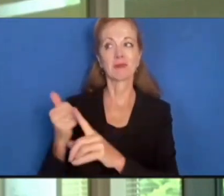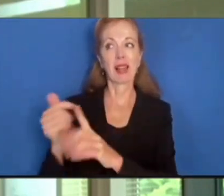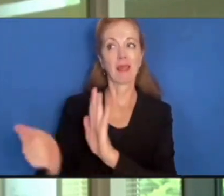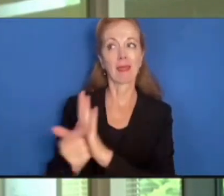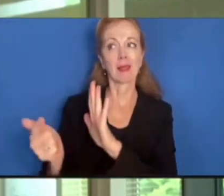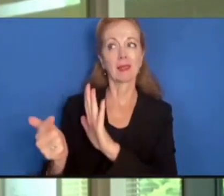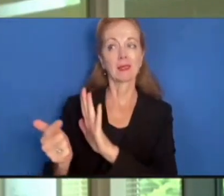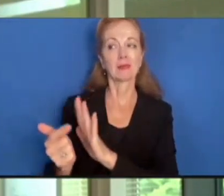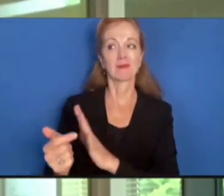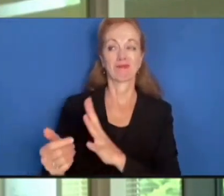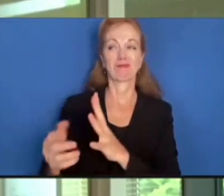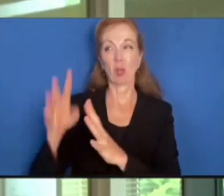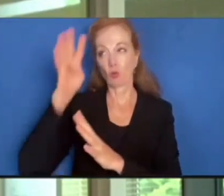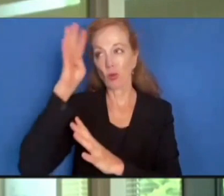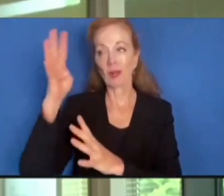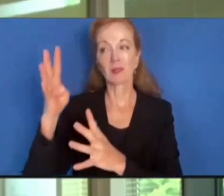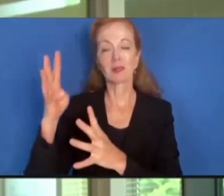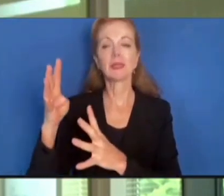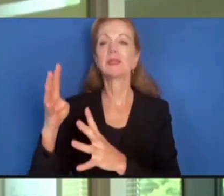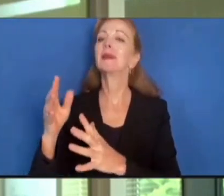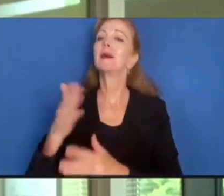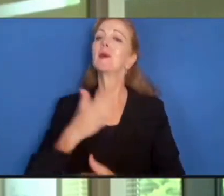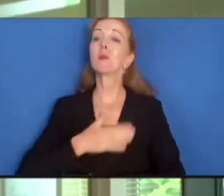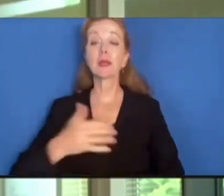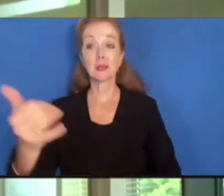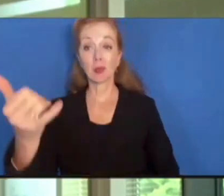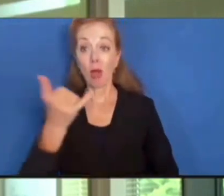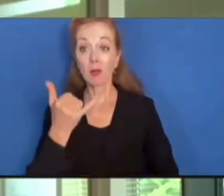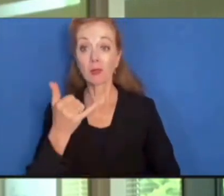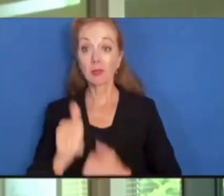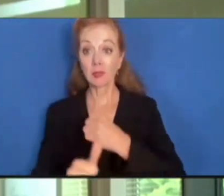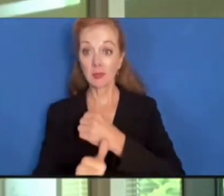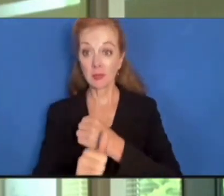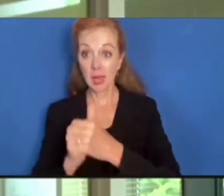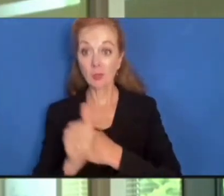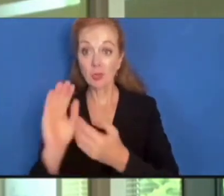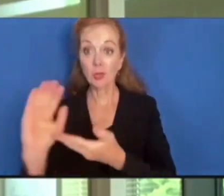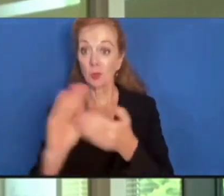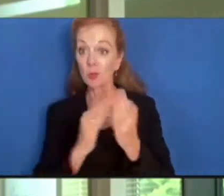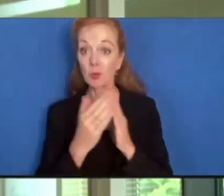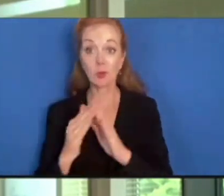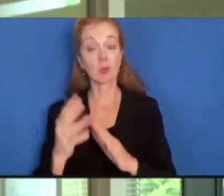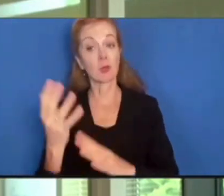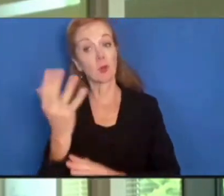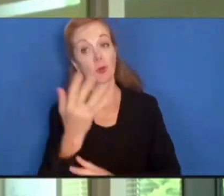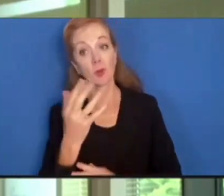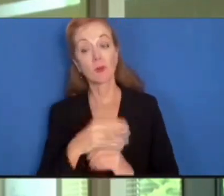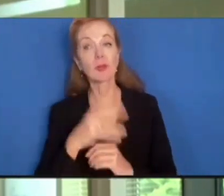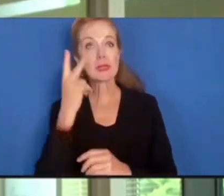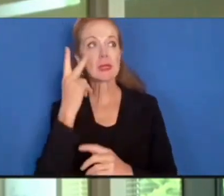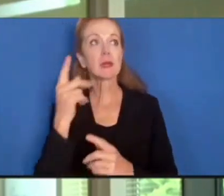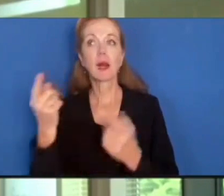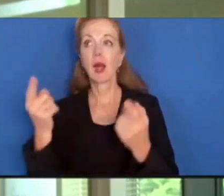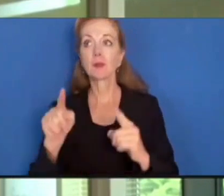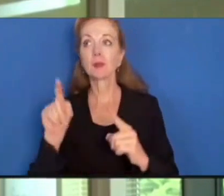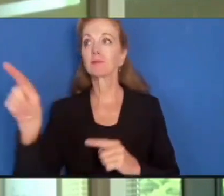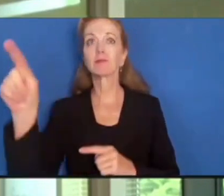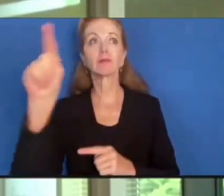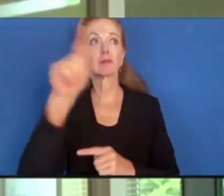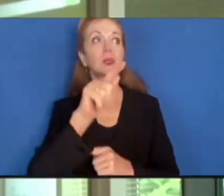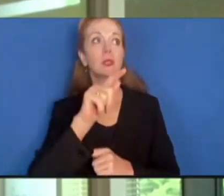or improvised fireworks, please call us, because the danger to the public is very great with those, as we've seen elsewhere in the country